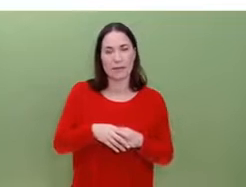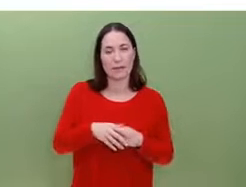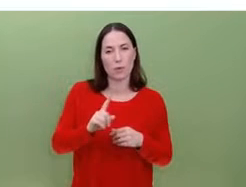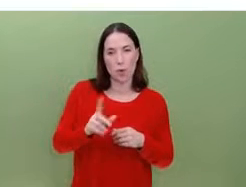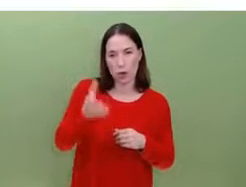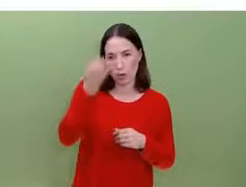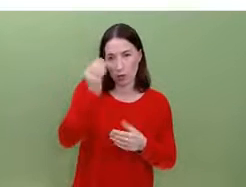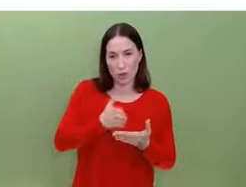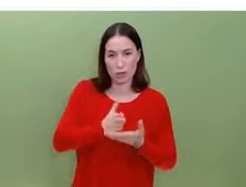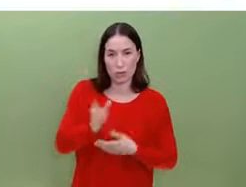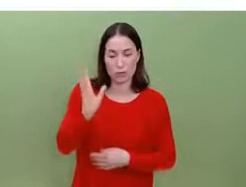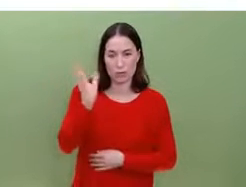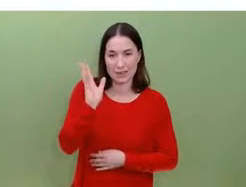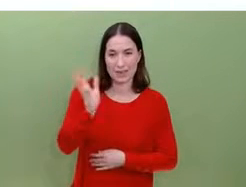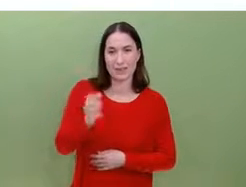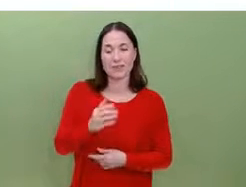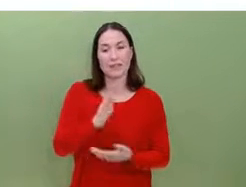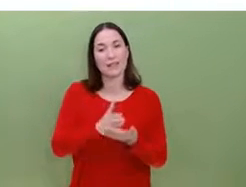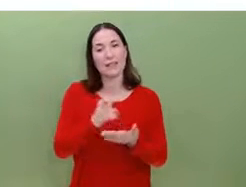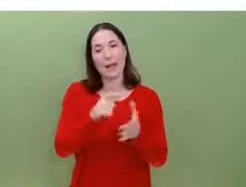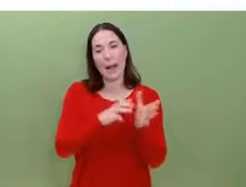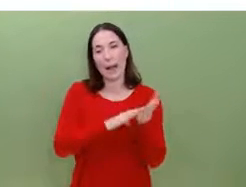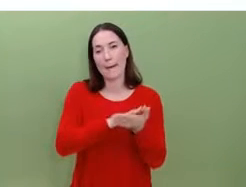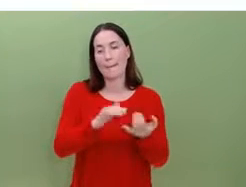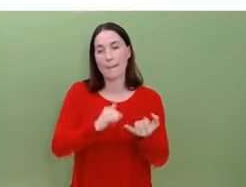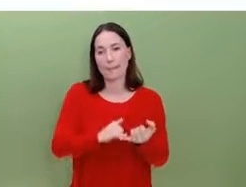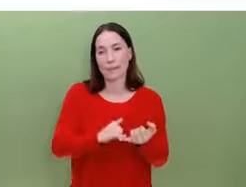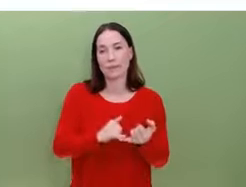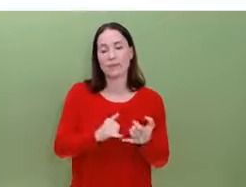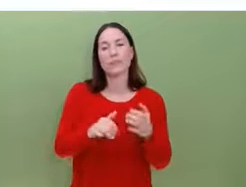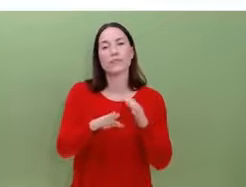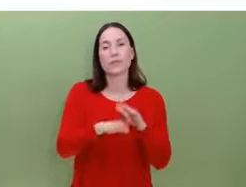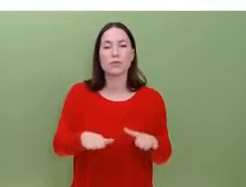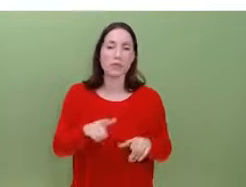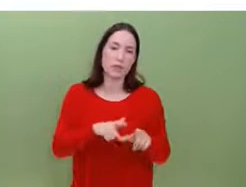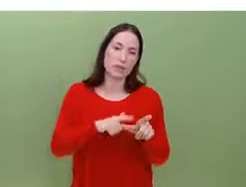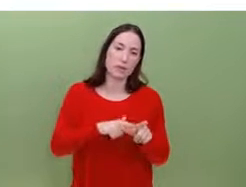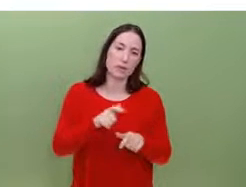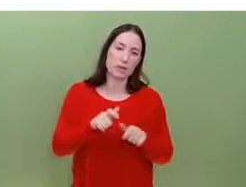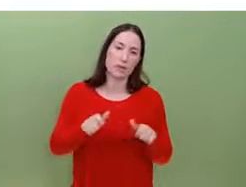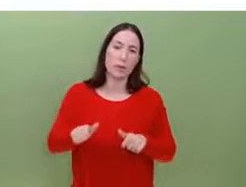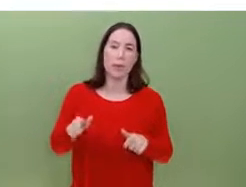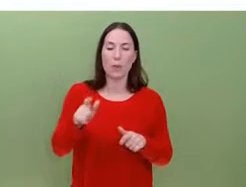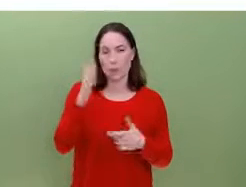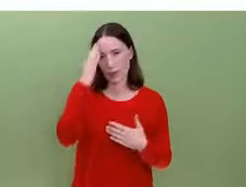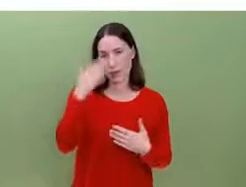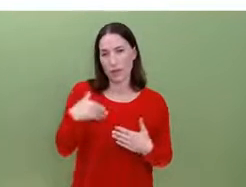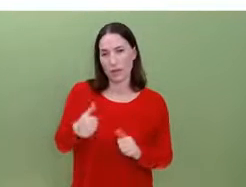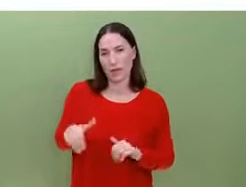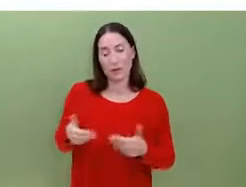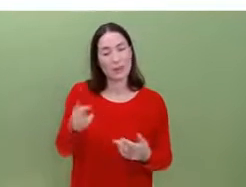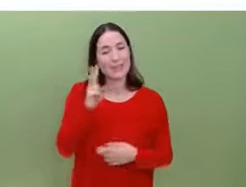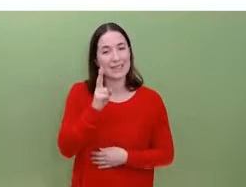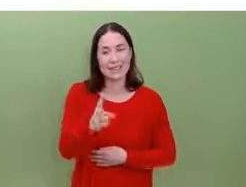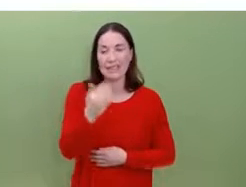represents, certainly in CAMHS, and Children and People's Mental Health Services, we're seeing that on the ground anecdotally, that these young